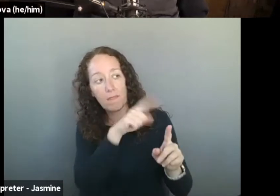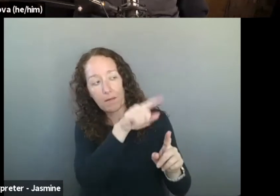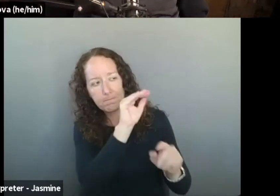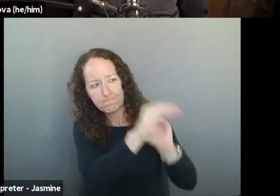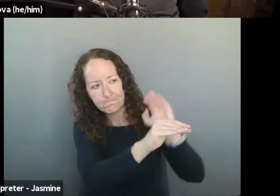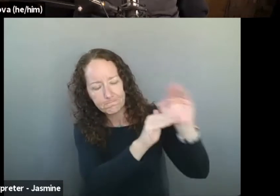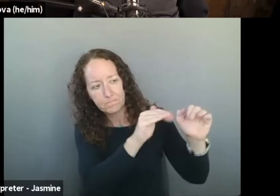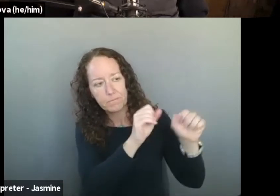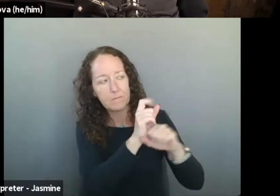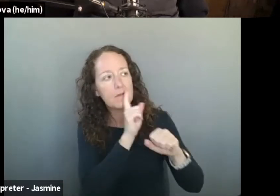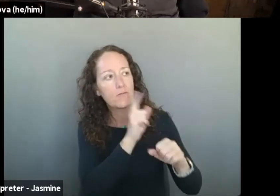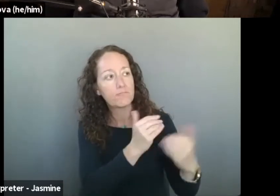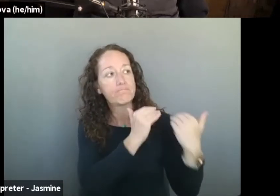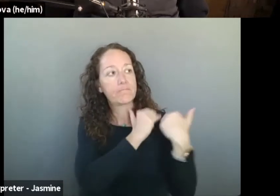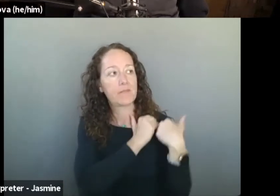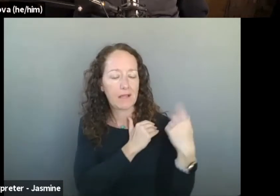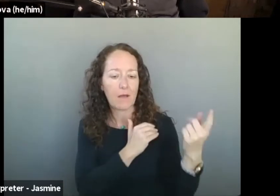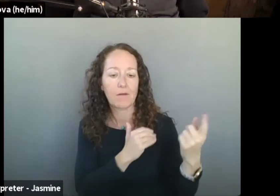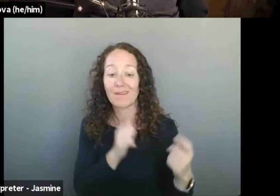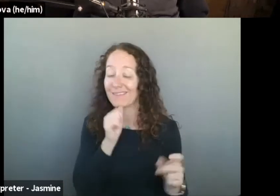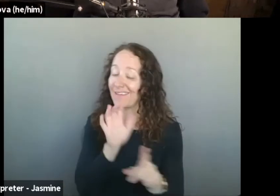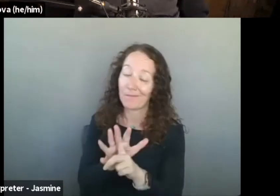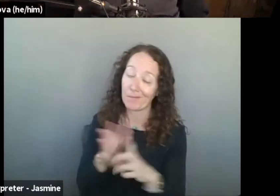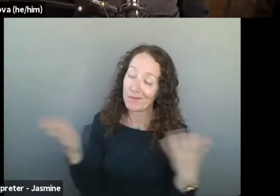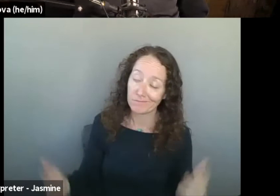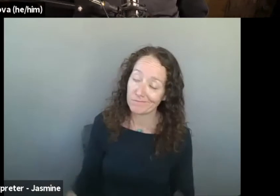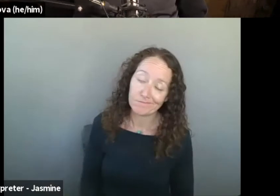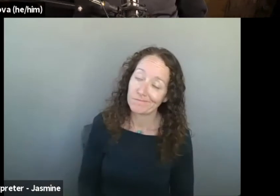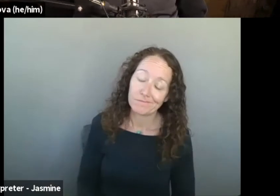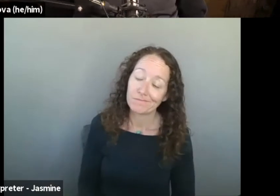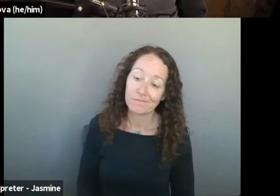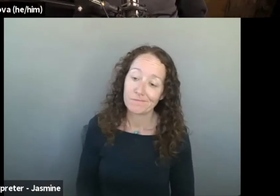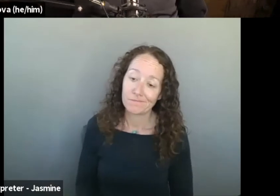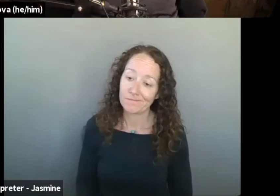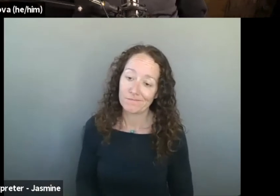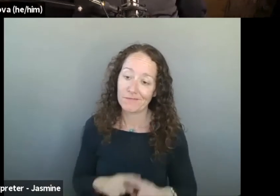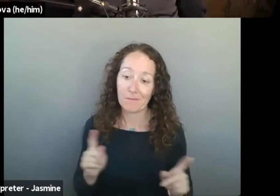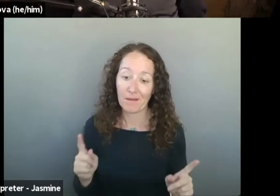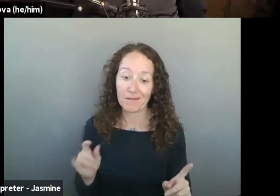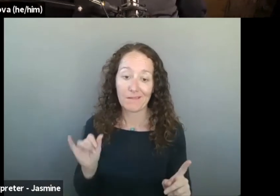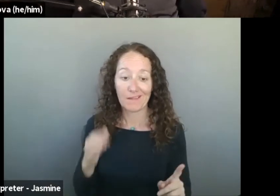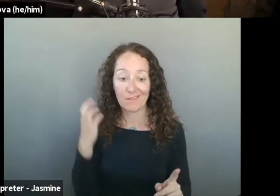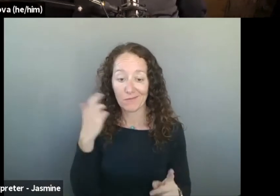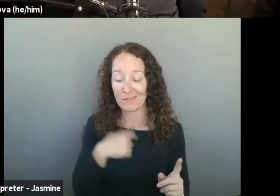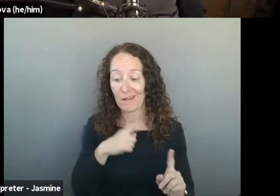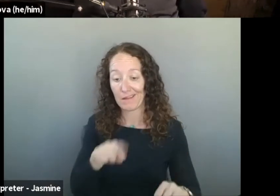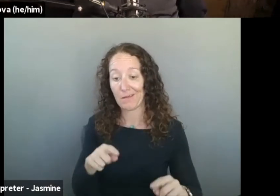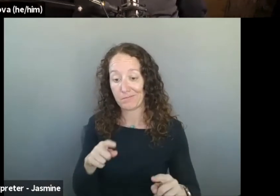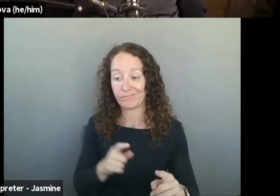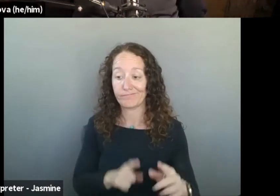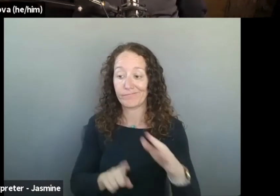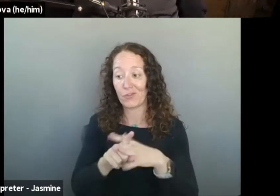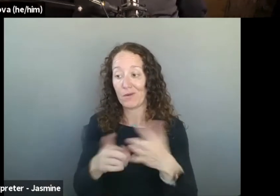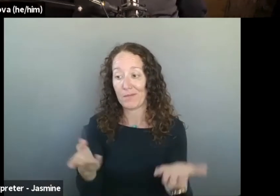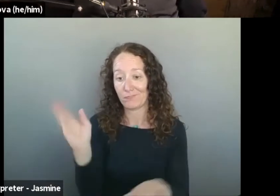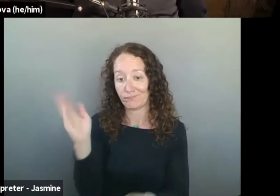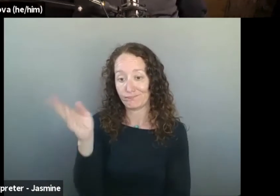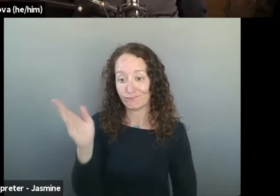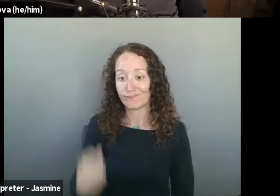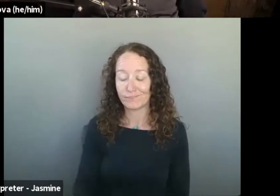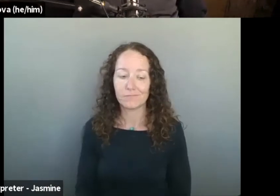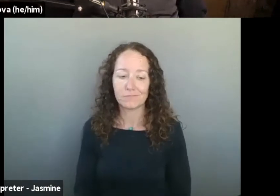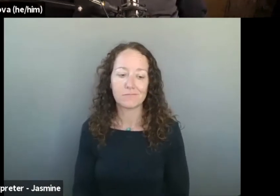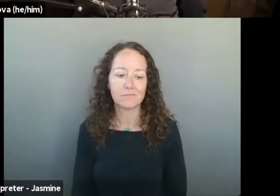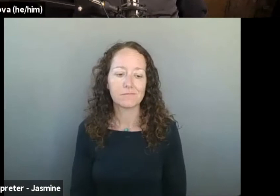not popular. But what, that's why I come to these things. But that's the only thing that I